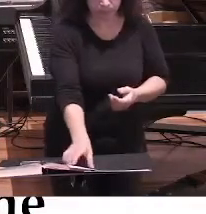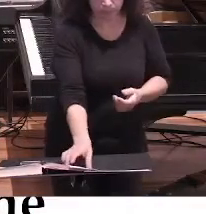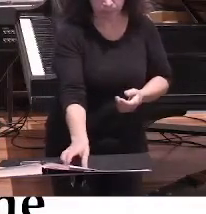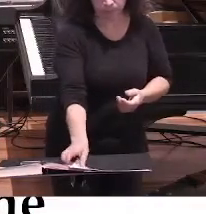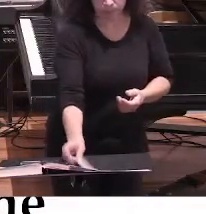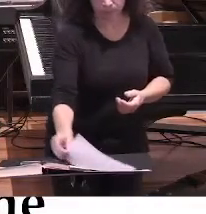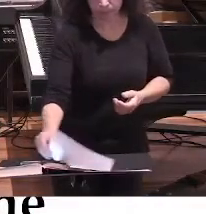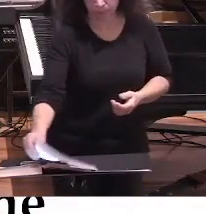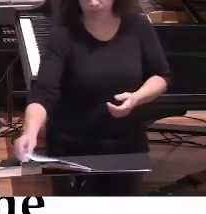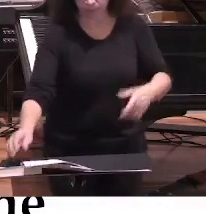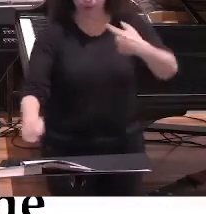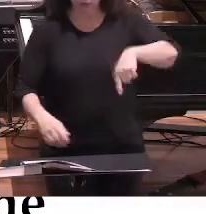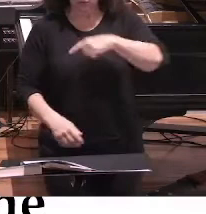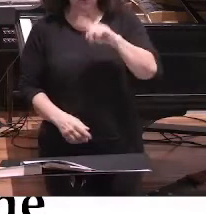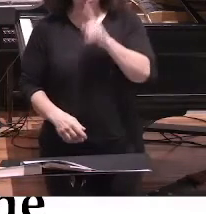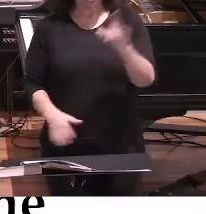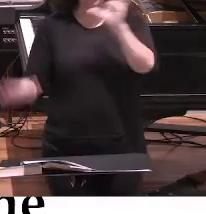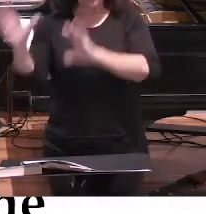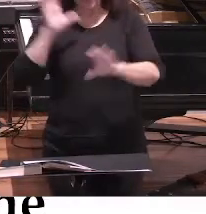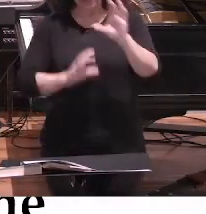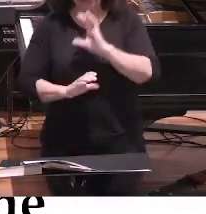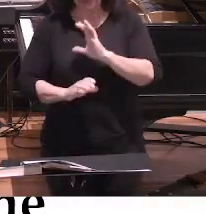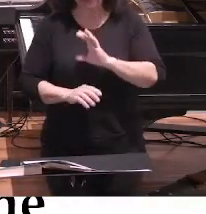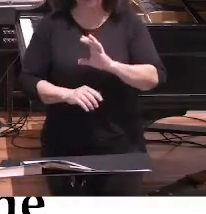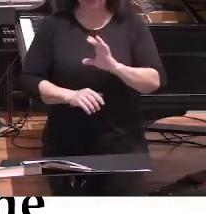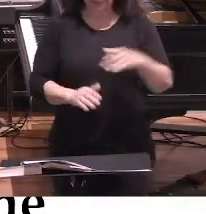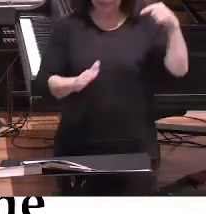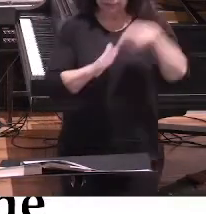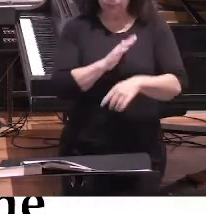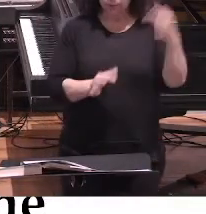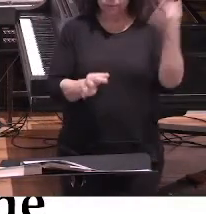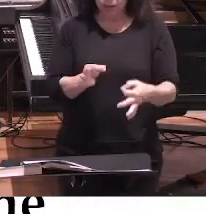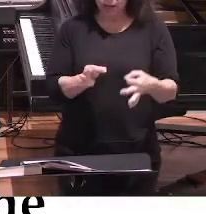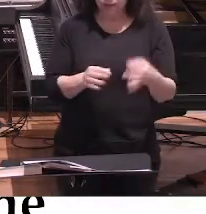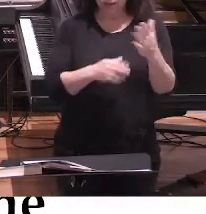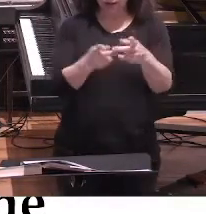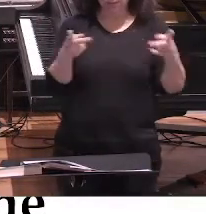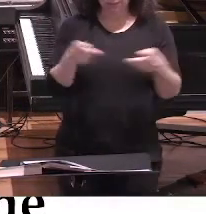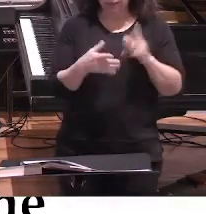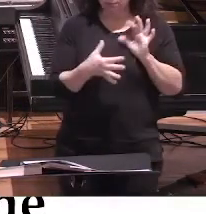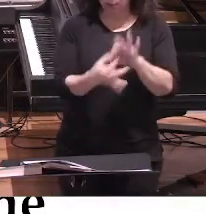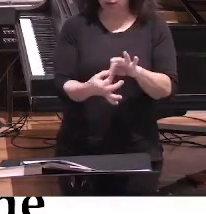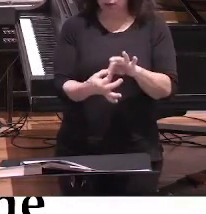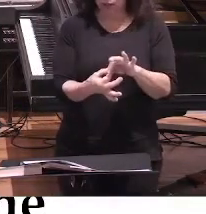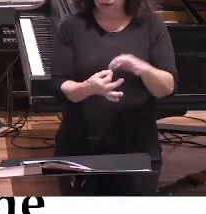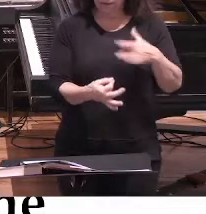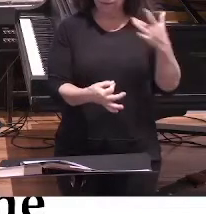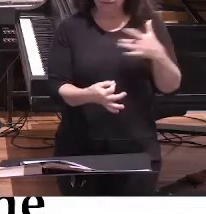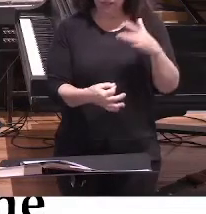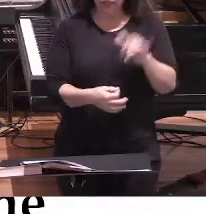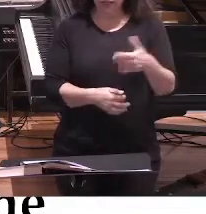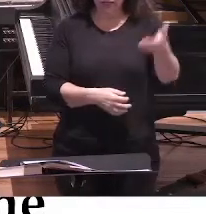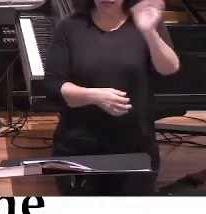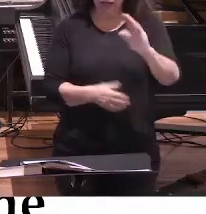Beloveds, we are seeking deeper faith, a place of belonging, the feeling